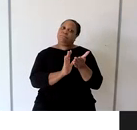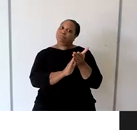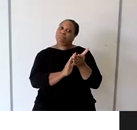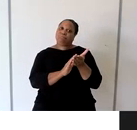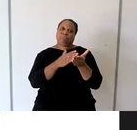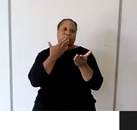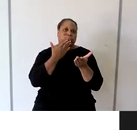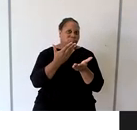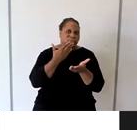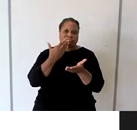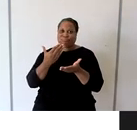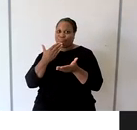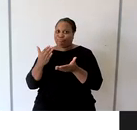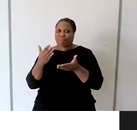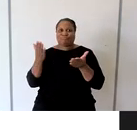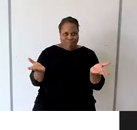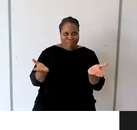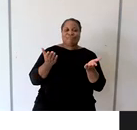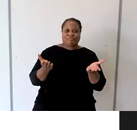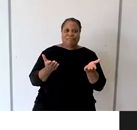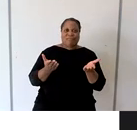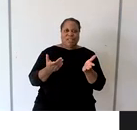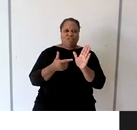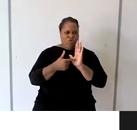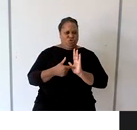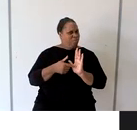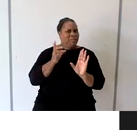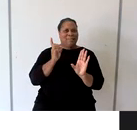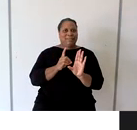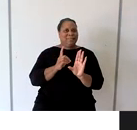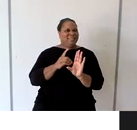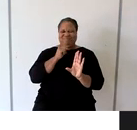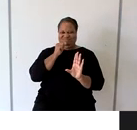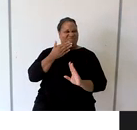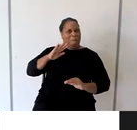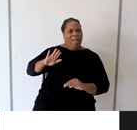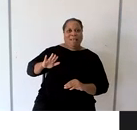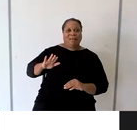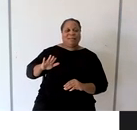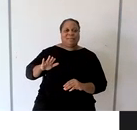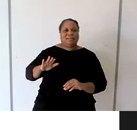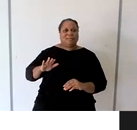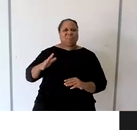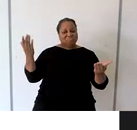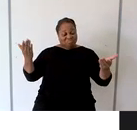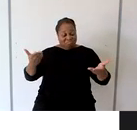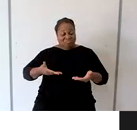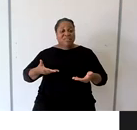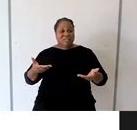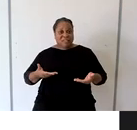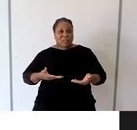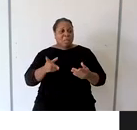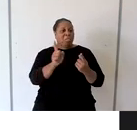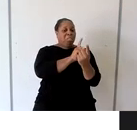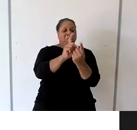Windreach. You know, they showed me that having a disability wasn't a bad thing. And they introduced me to people